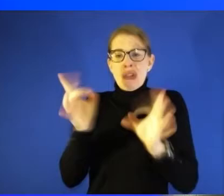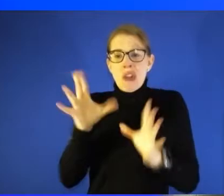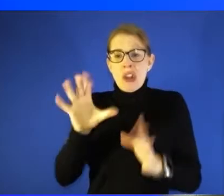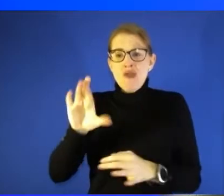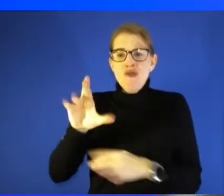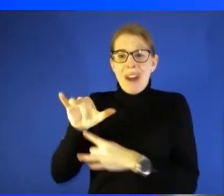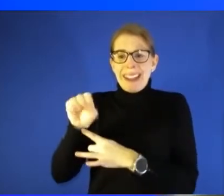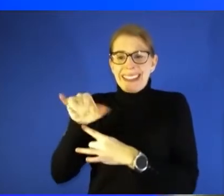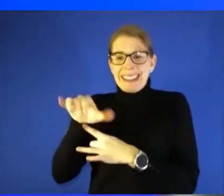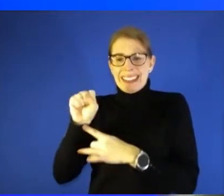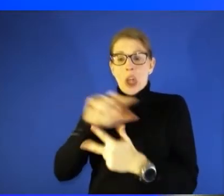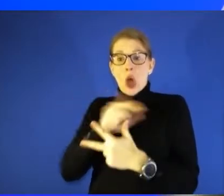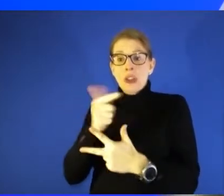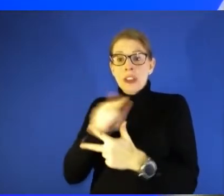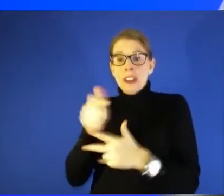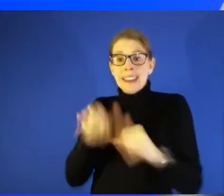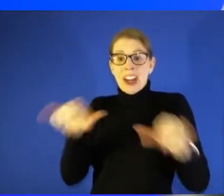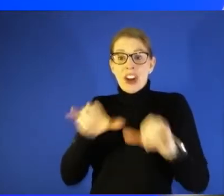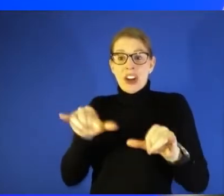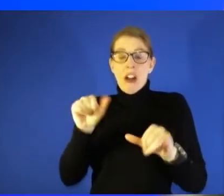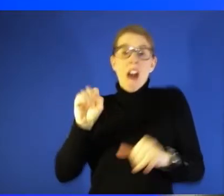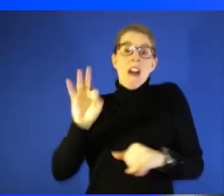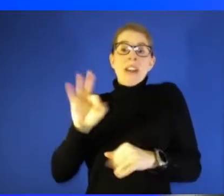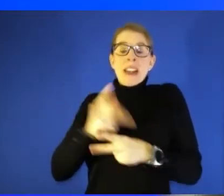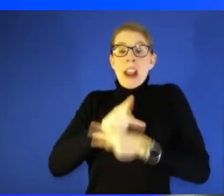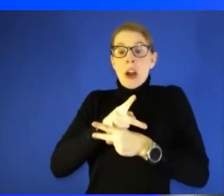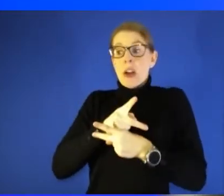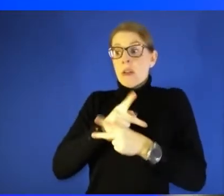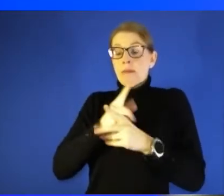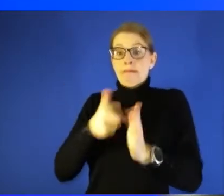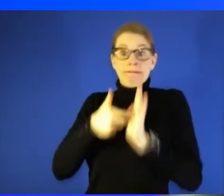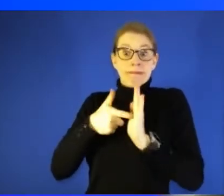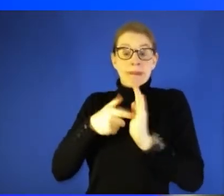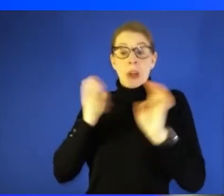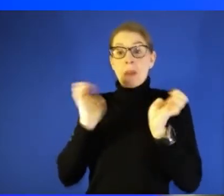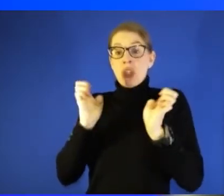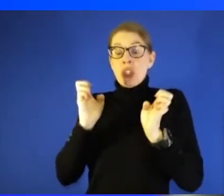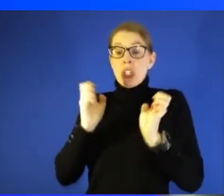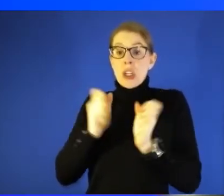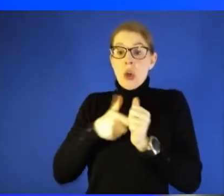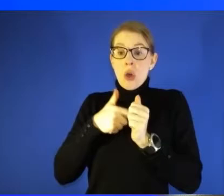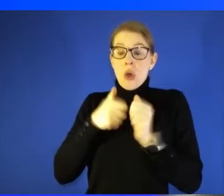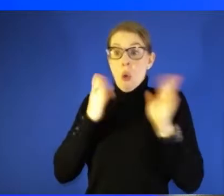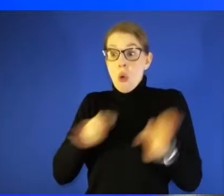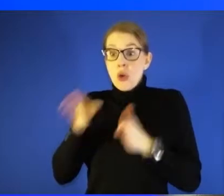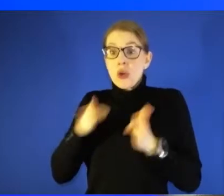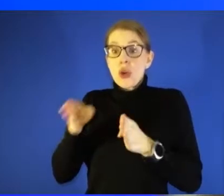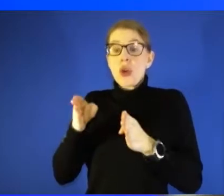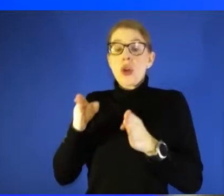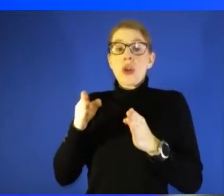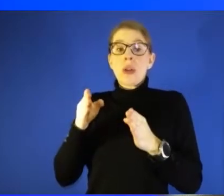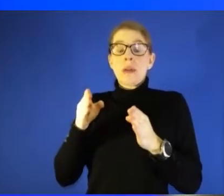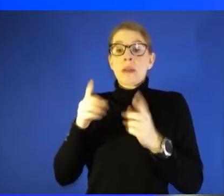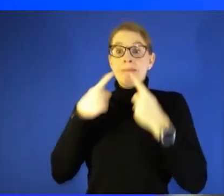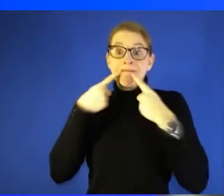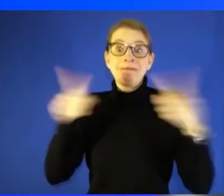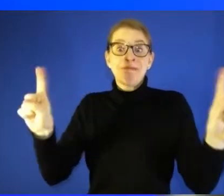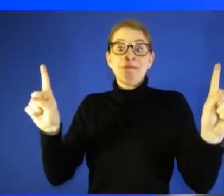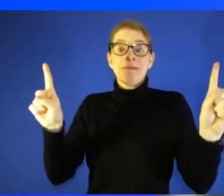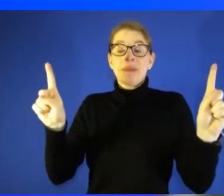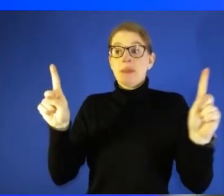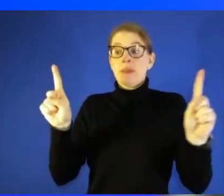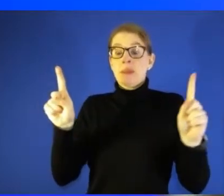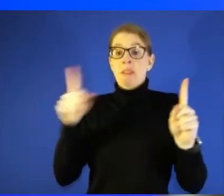of care requires an emergency order, requires legal declaration, and that's where really a triage plan is in place,